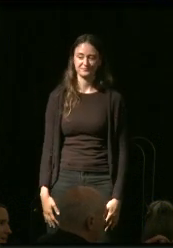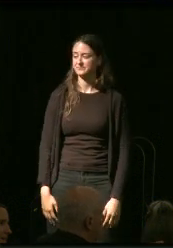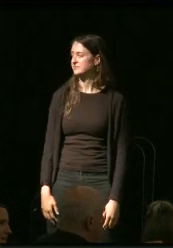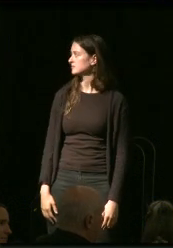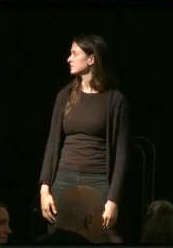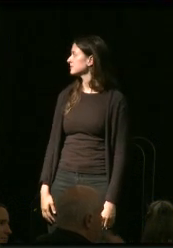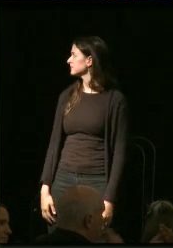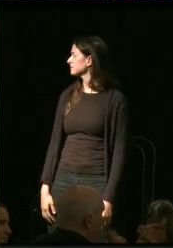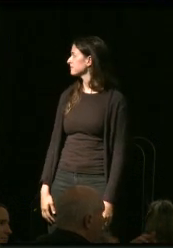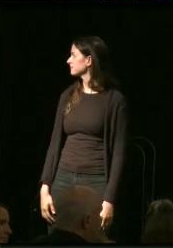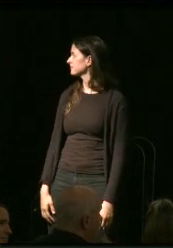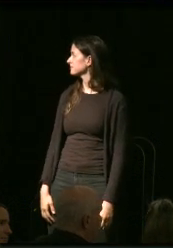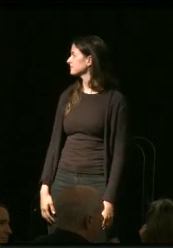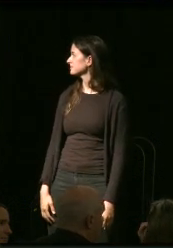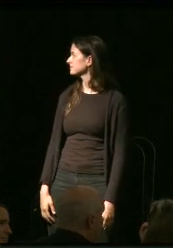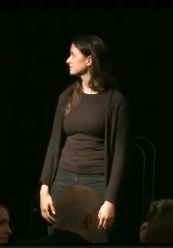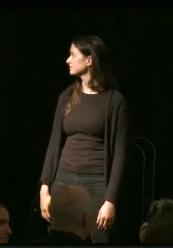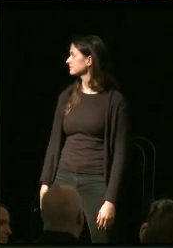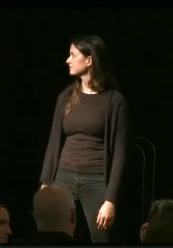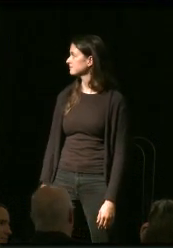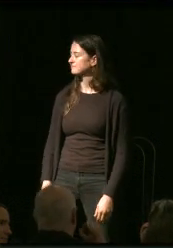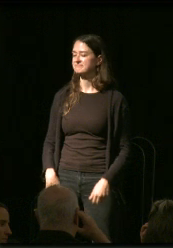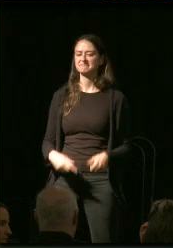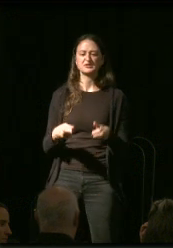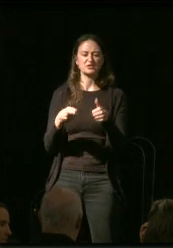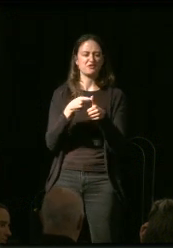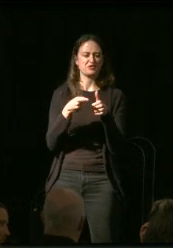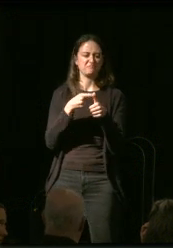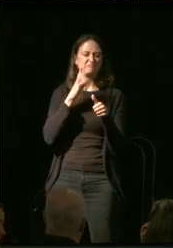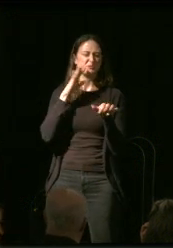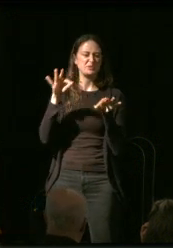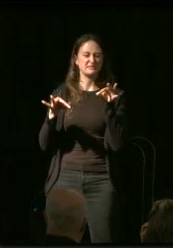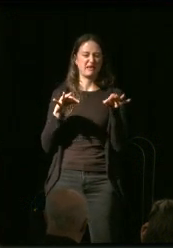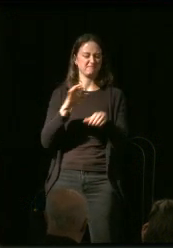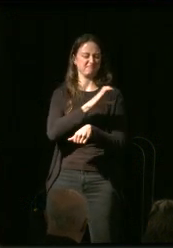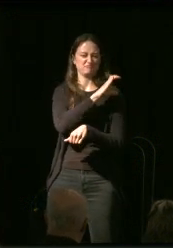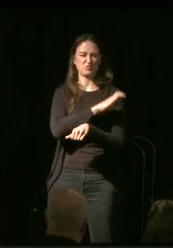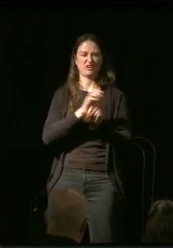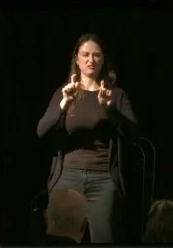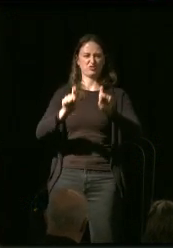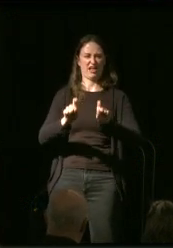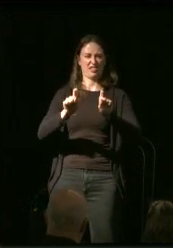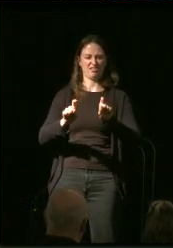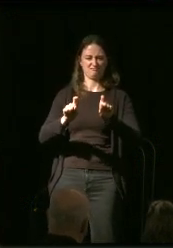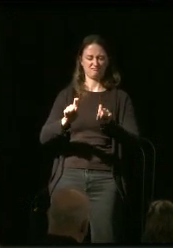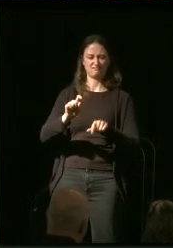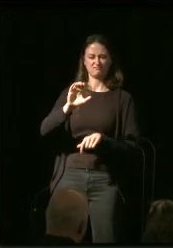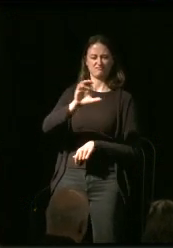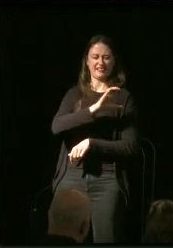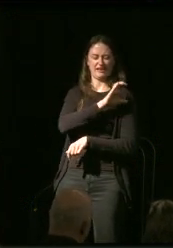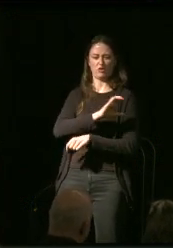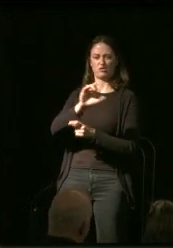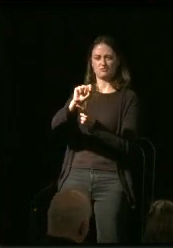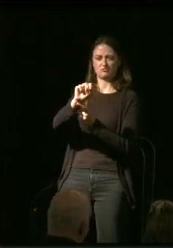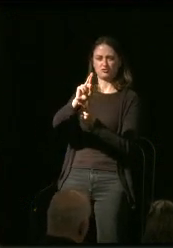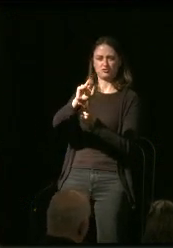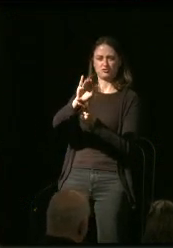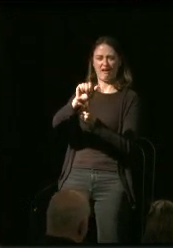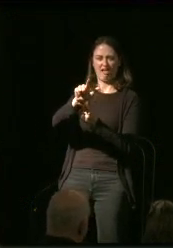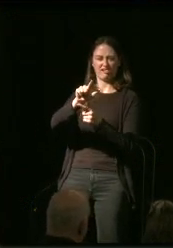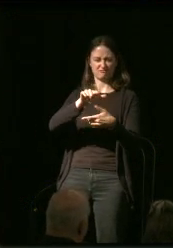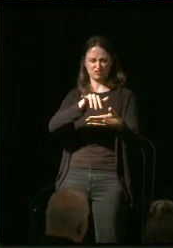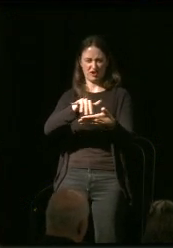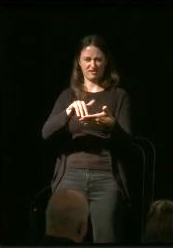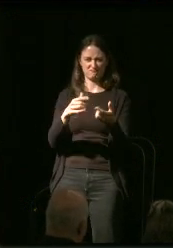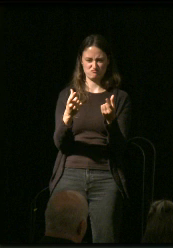So first off, what is a clinical trial? I'm sure a lot of you already know this, so this